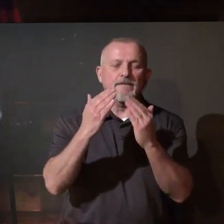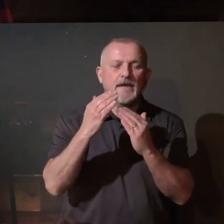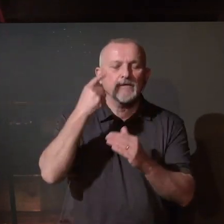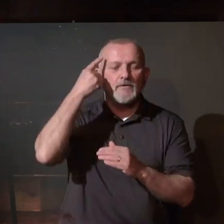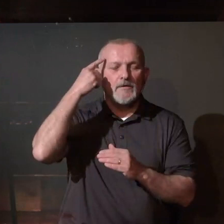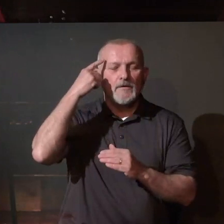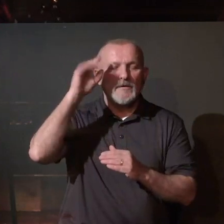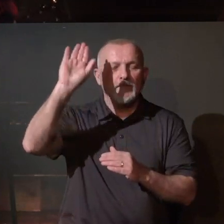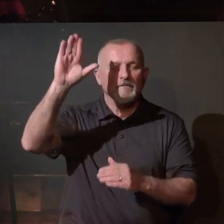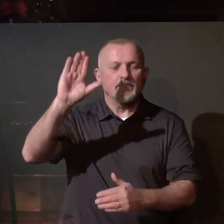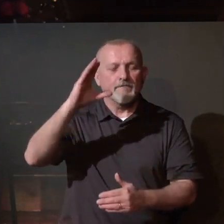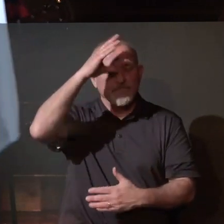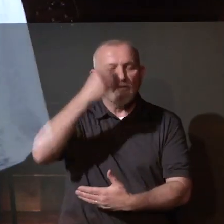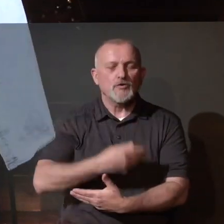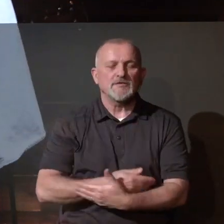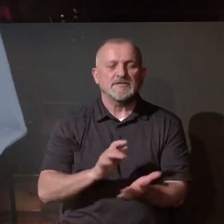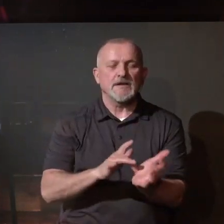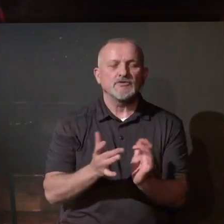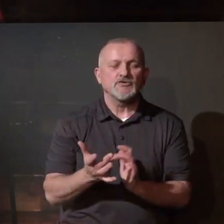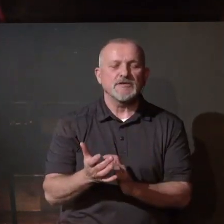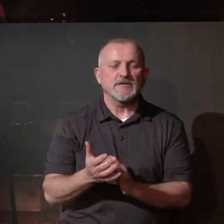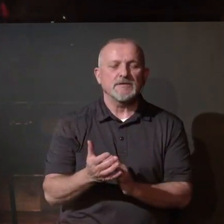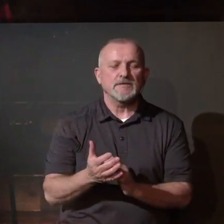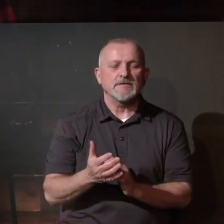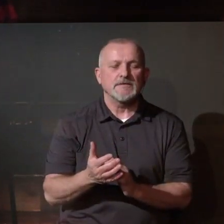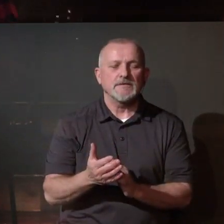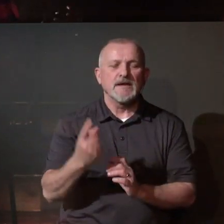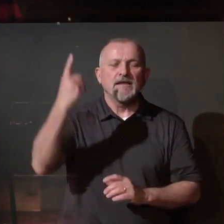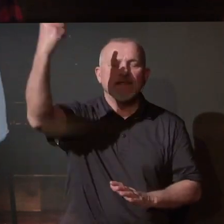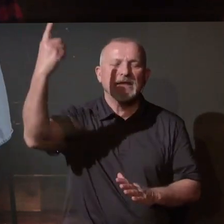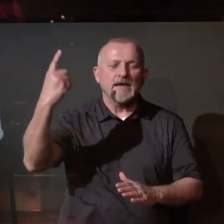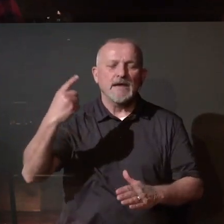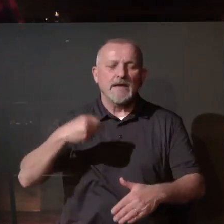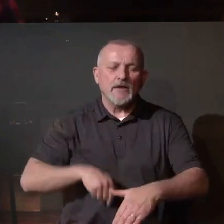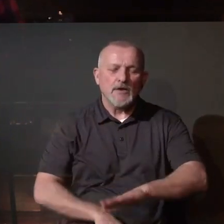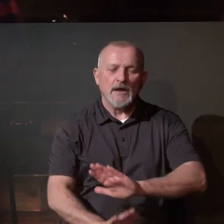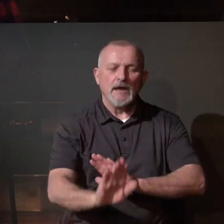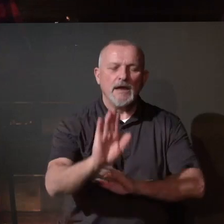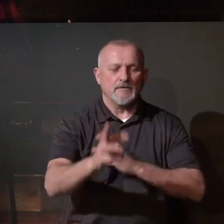you for your Son, Jesus. God, that He stepped into this world.